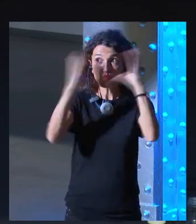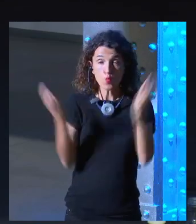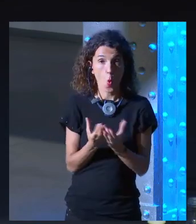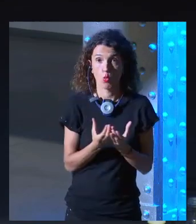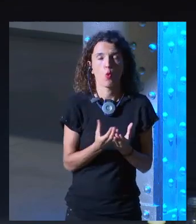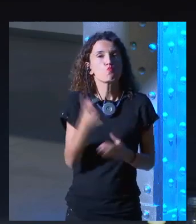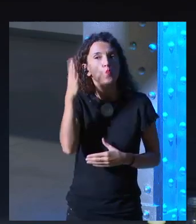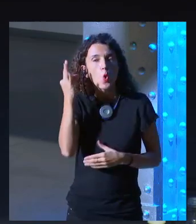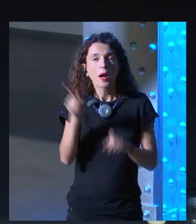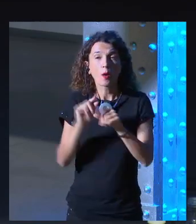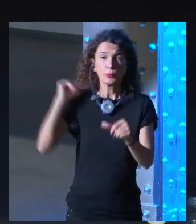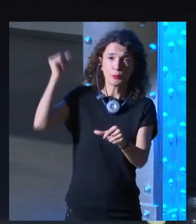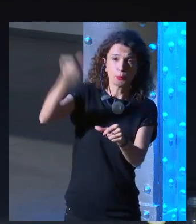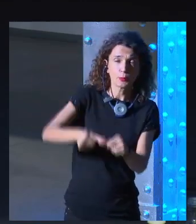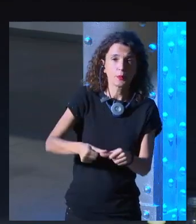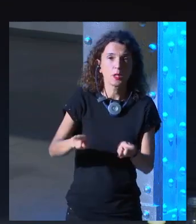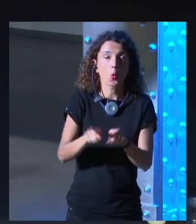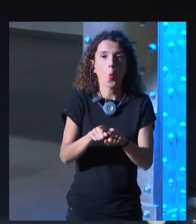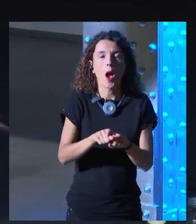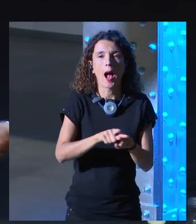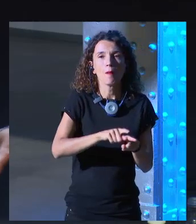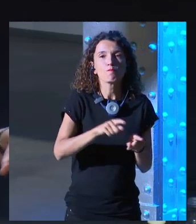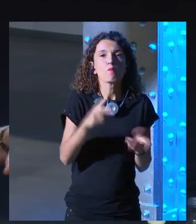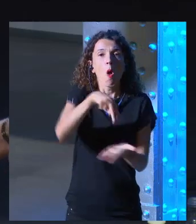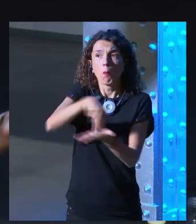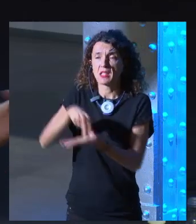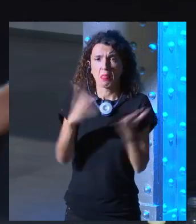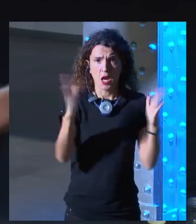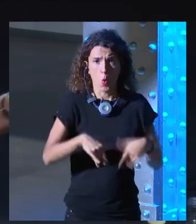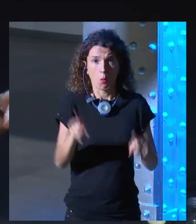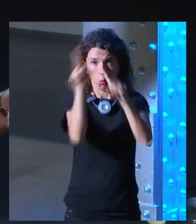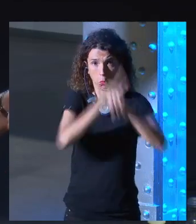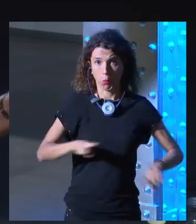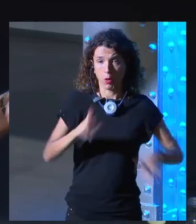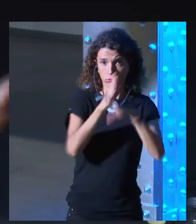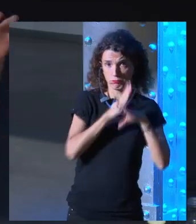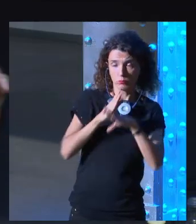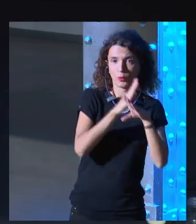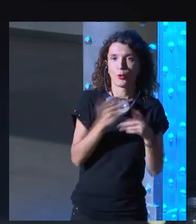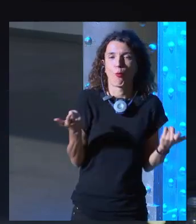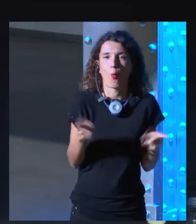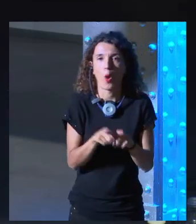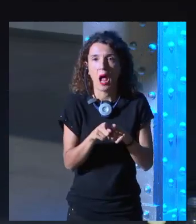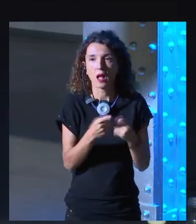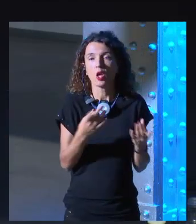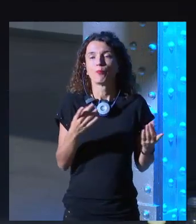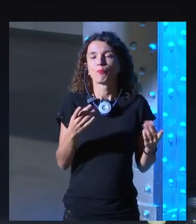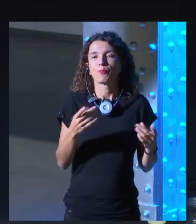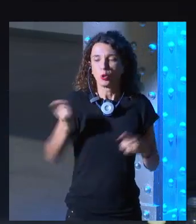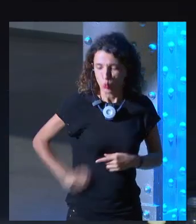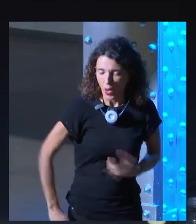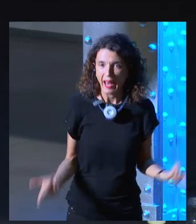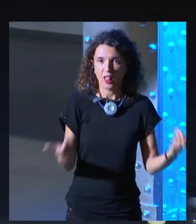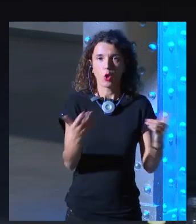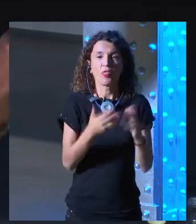presently the bottom of the pile in terms of labour and in terms of wages. And even when women in the